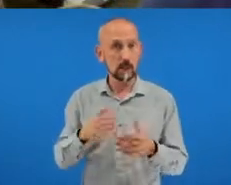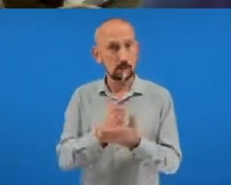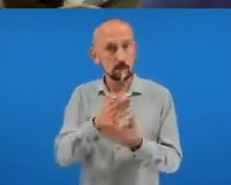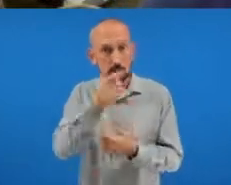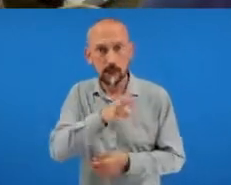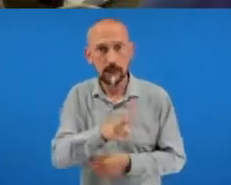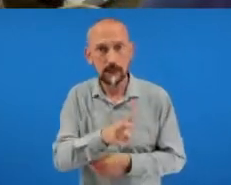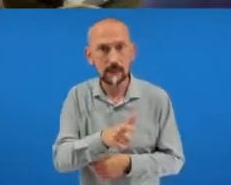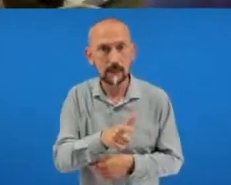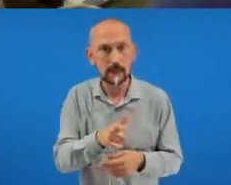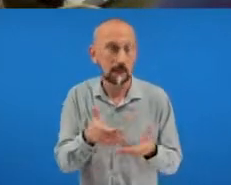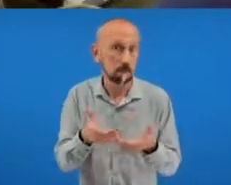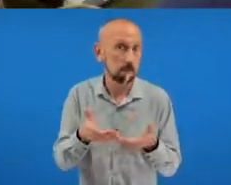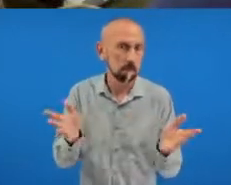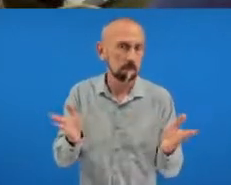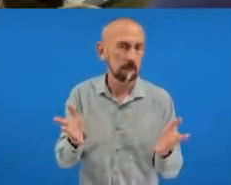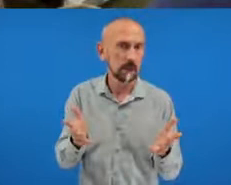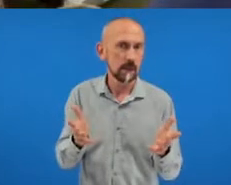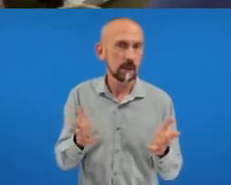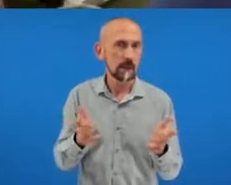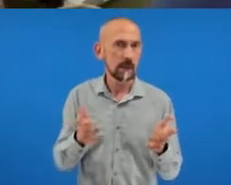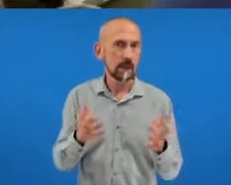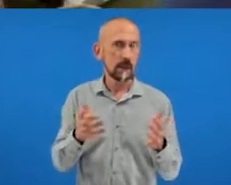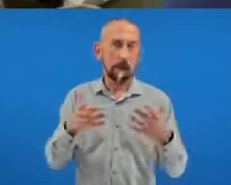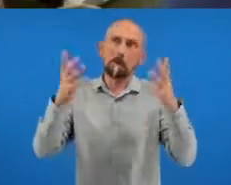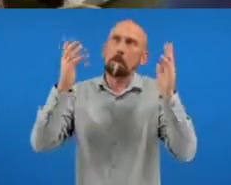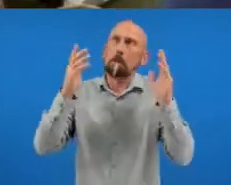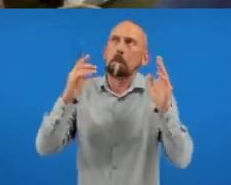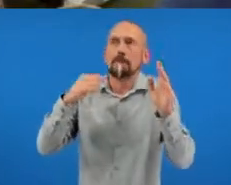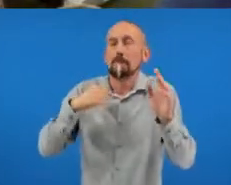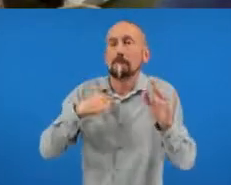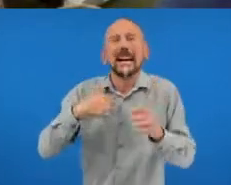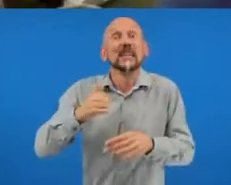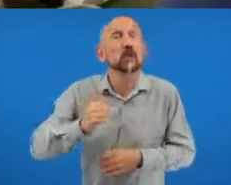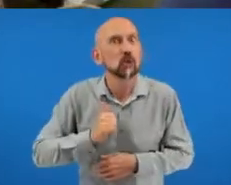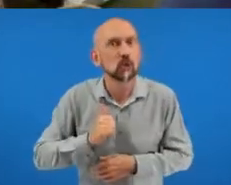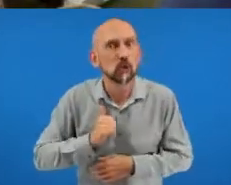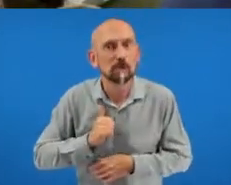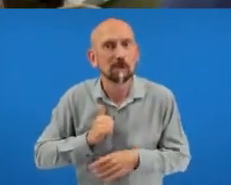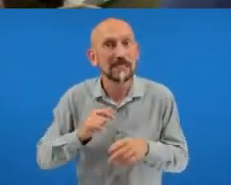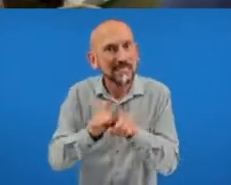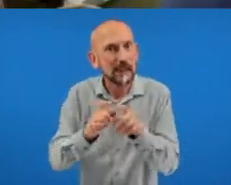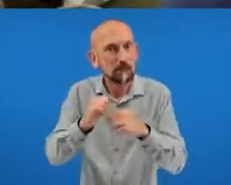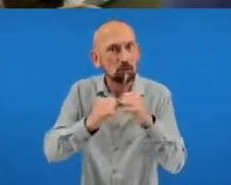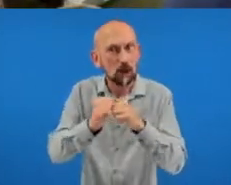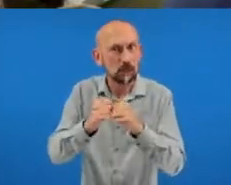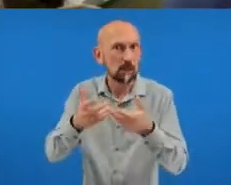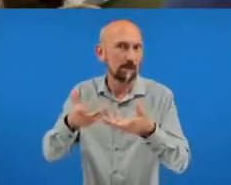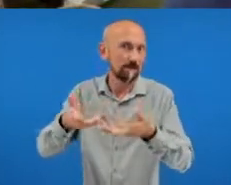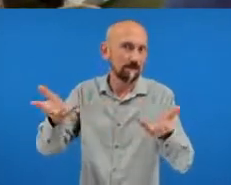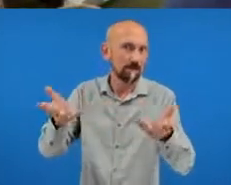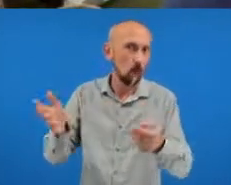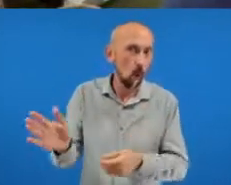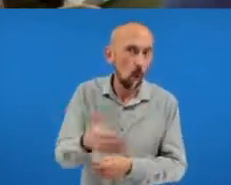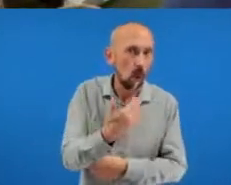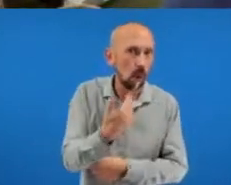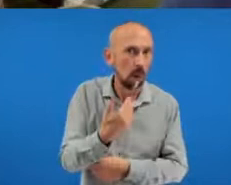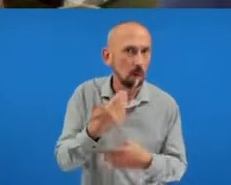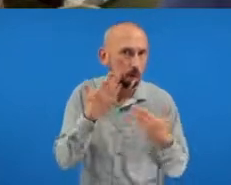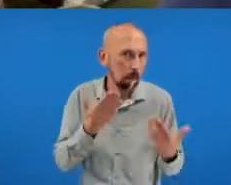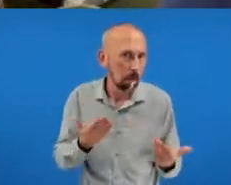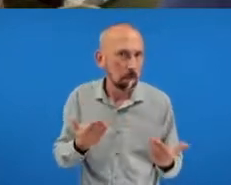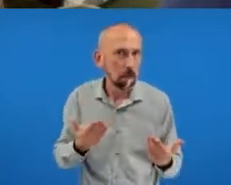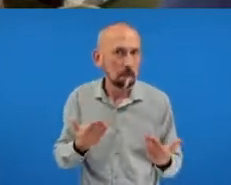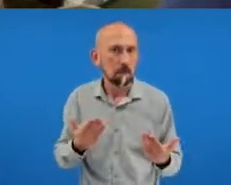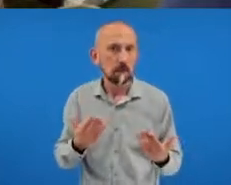not sure, I'm making a very big assumption there that these structures are available to all of our professionals. And